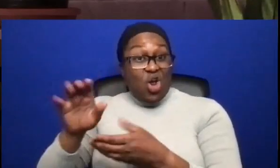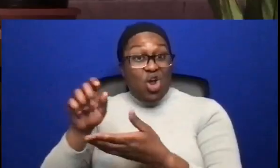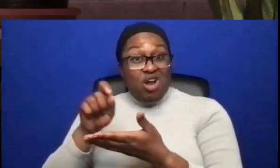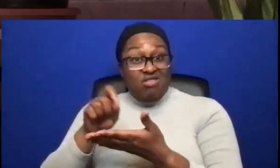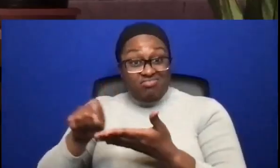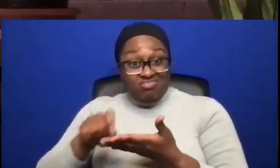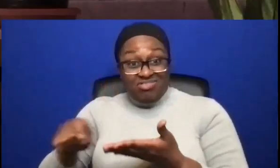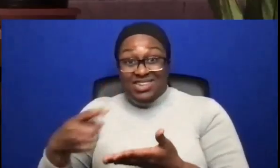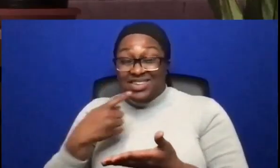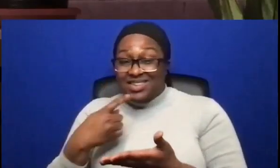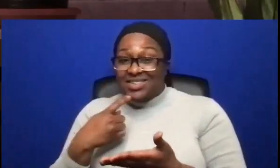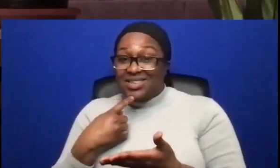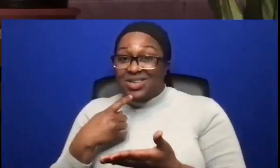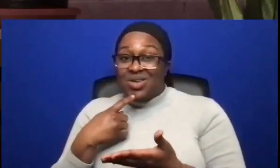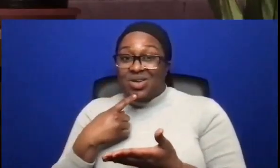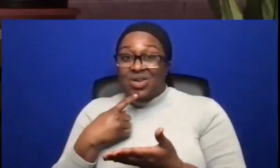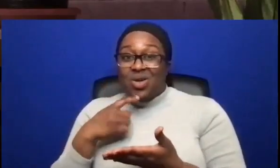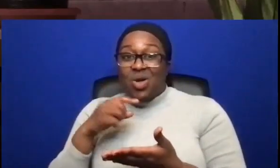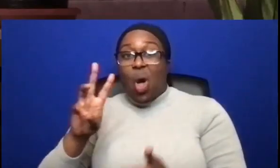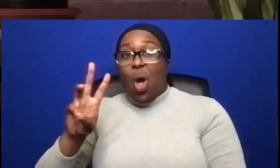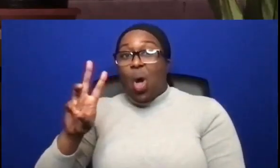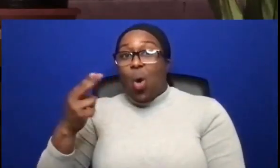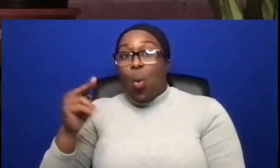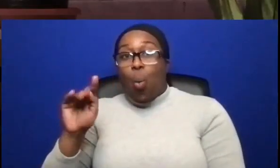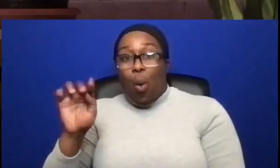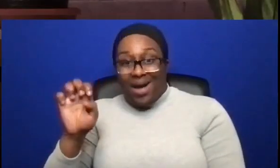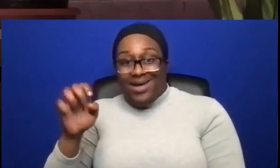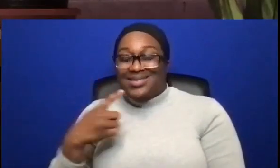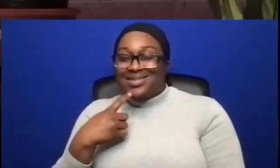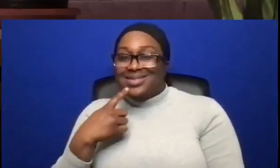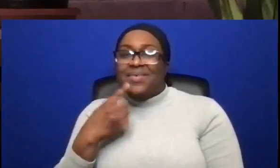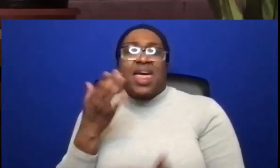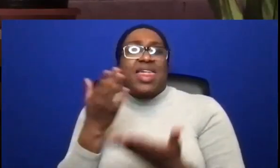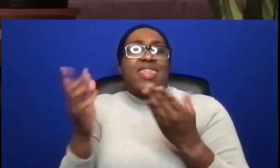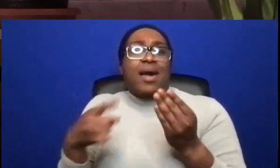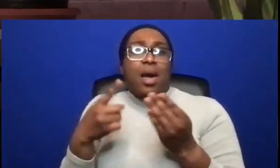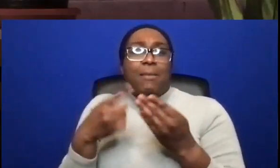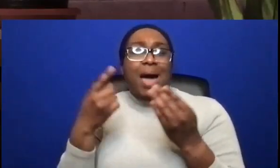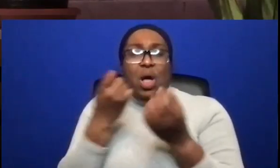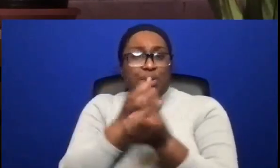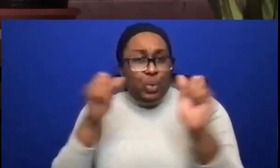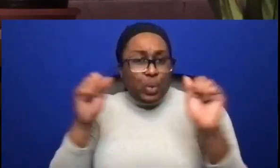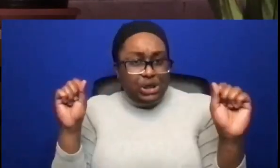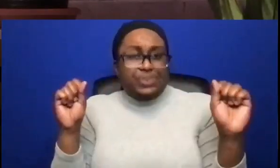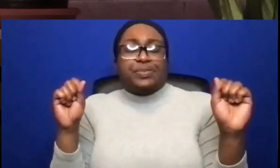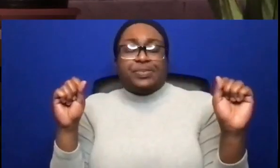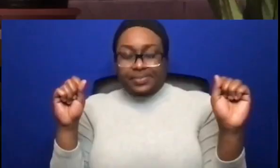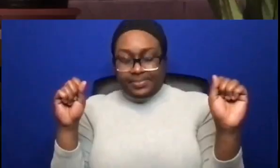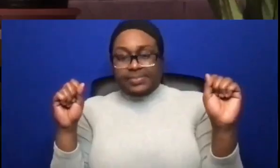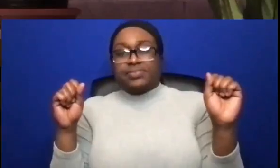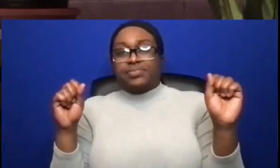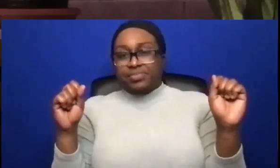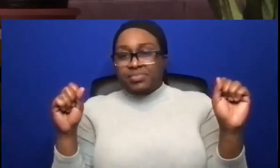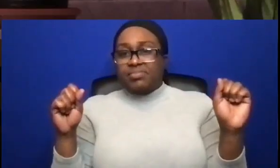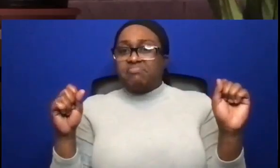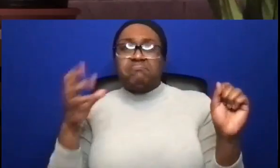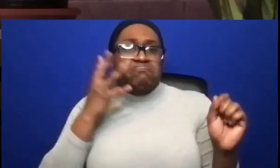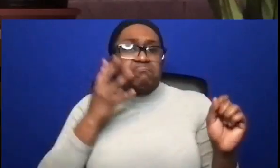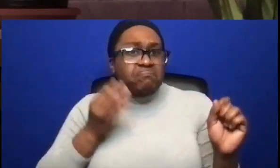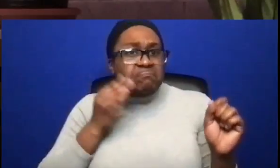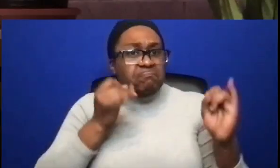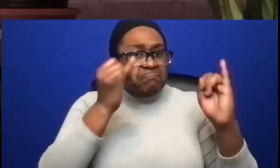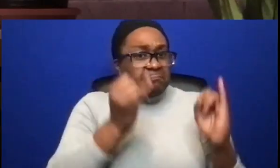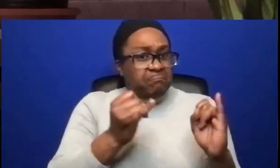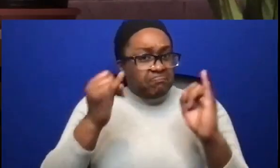says, White goes on and says, "Here's the thing about liberation. It is experienced individually